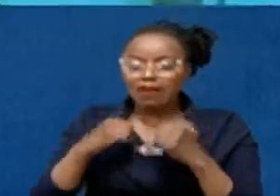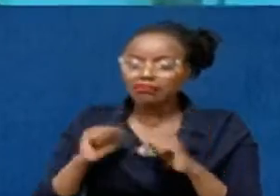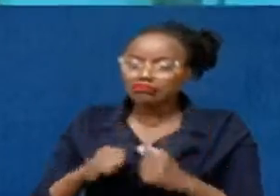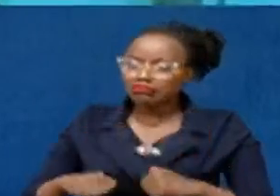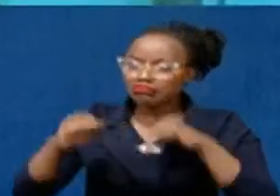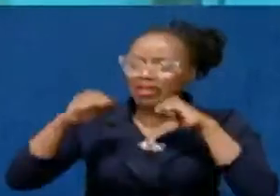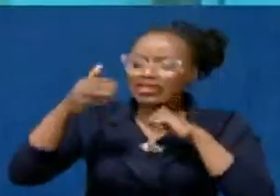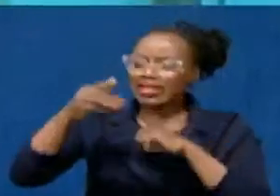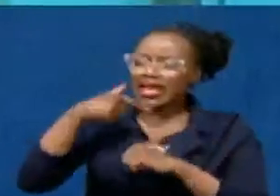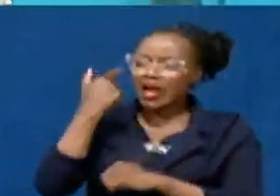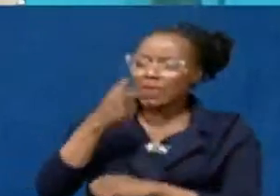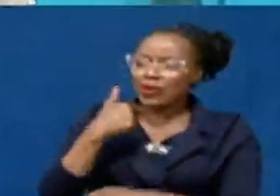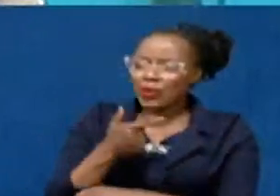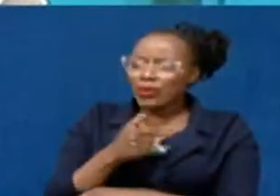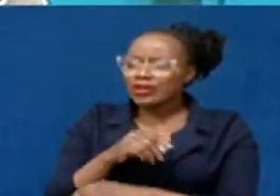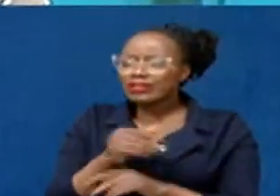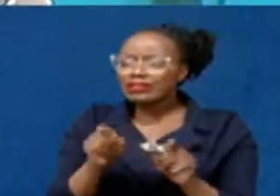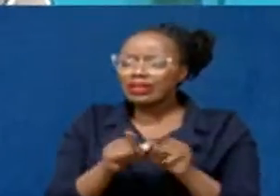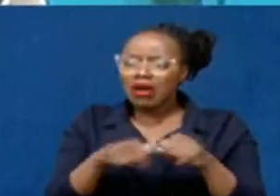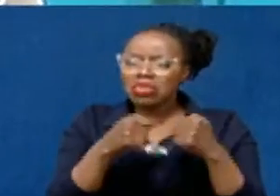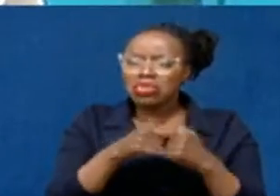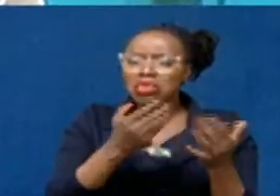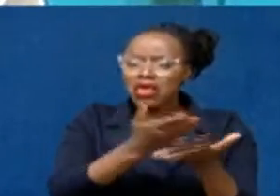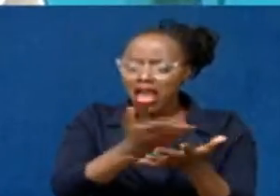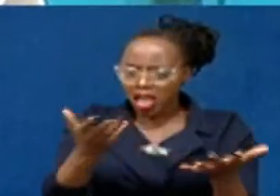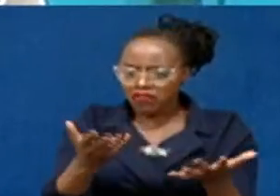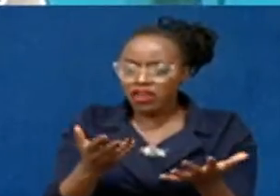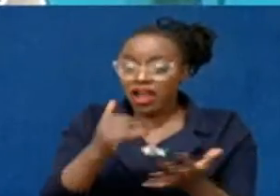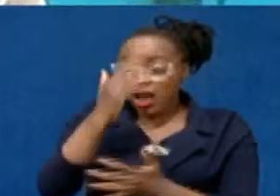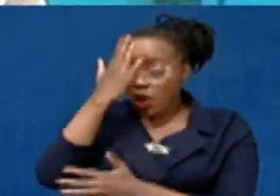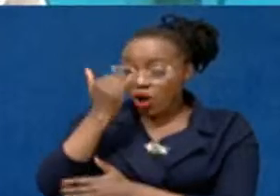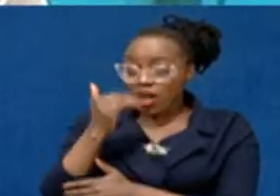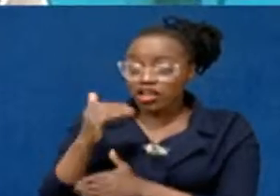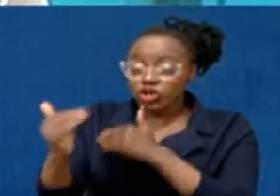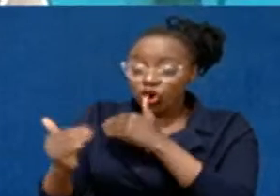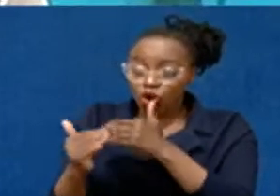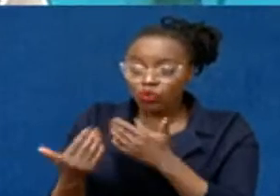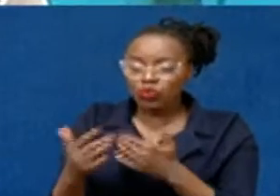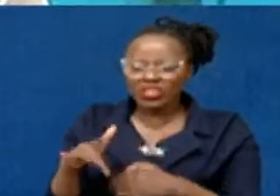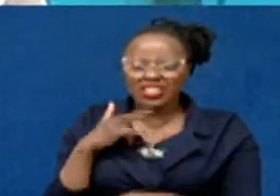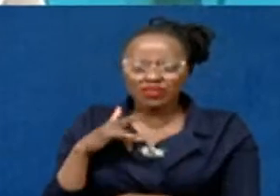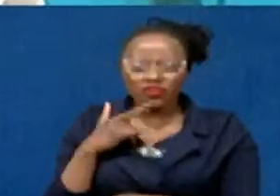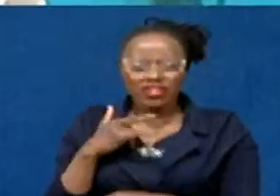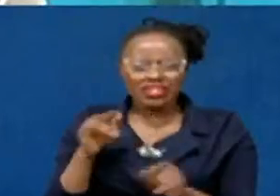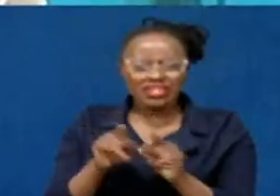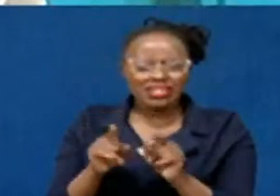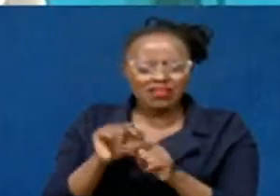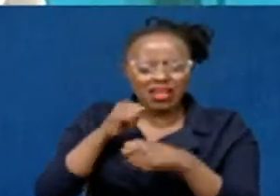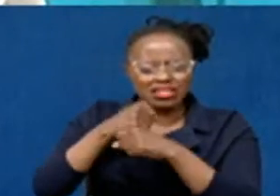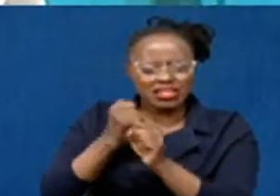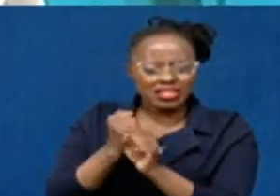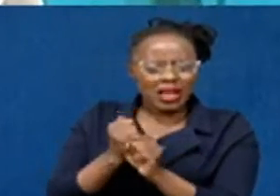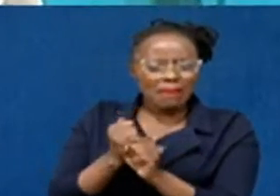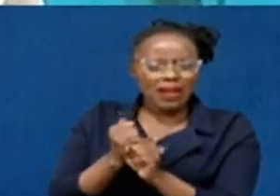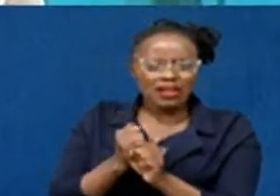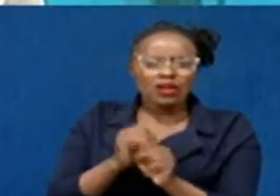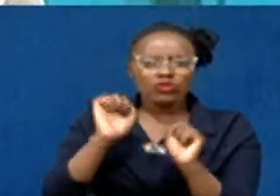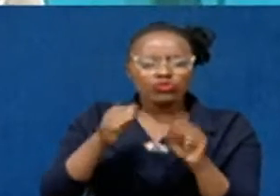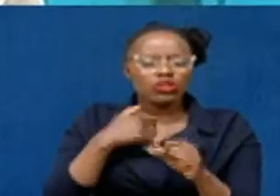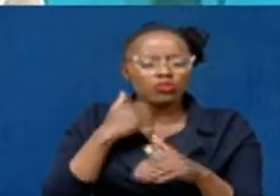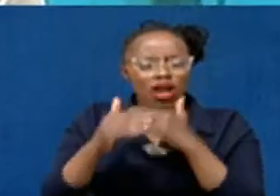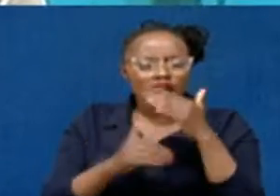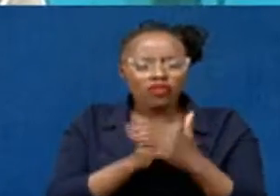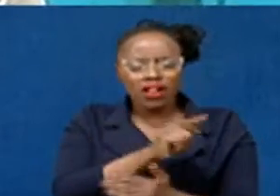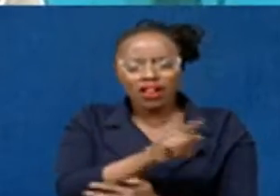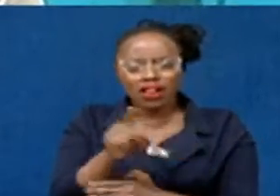somewhere pulling strings all over the place, because it almost feels choreographed that you would have all of